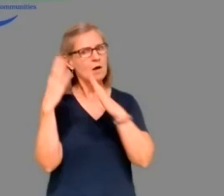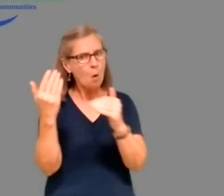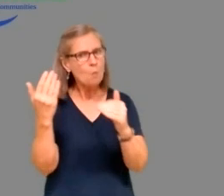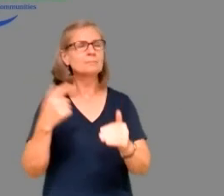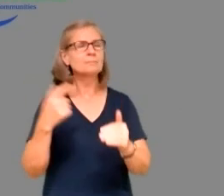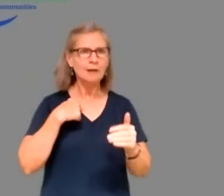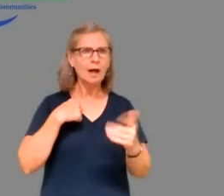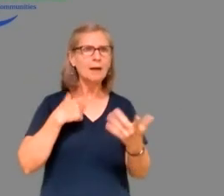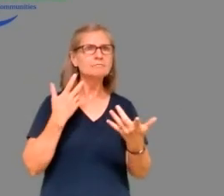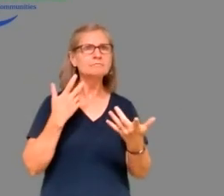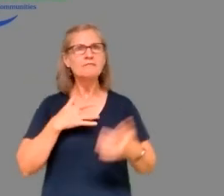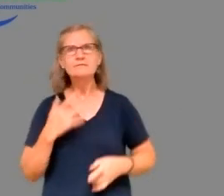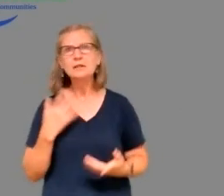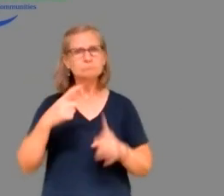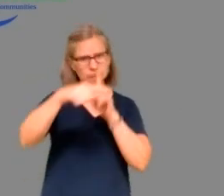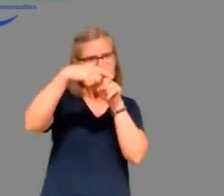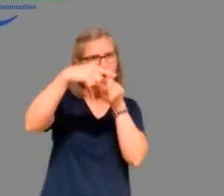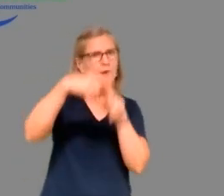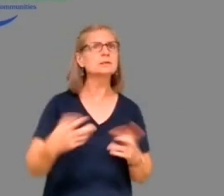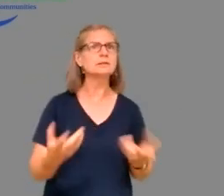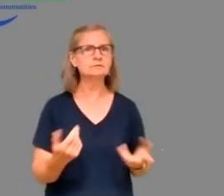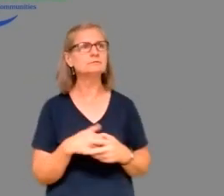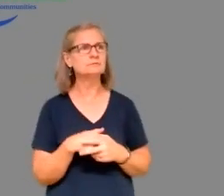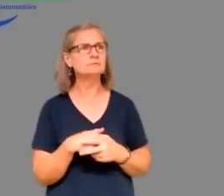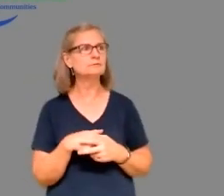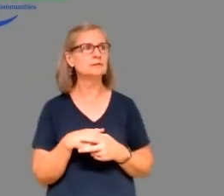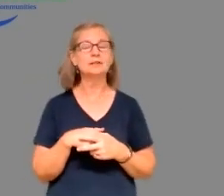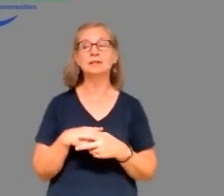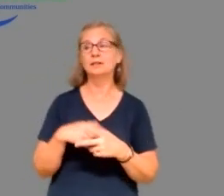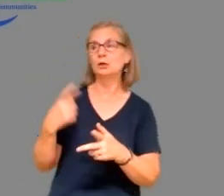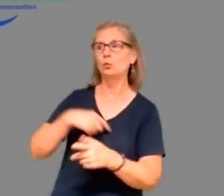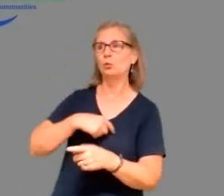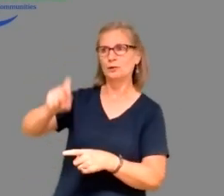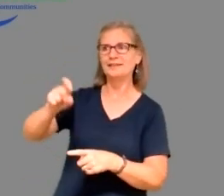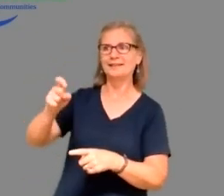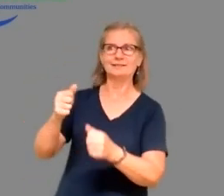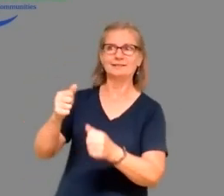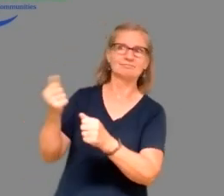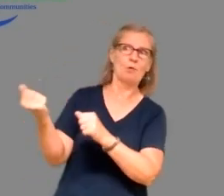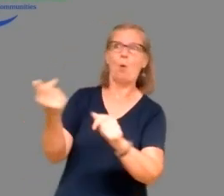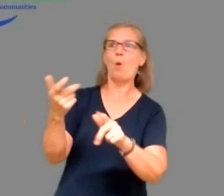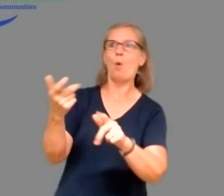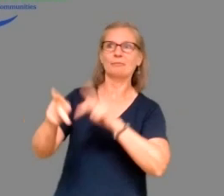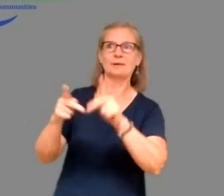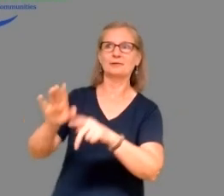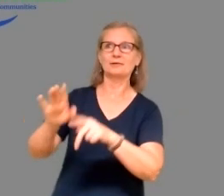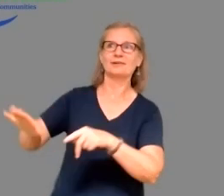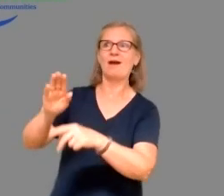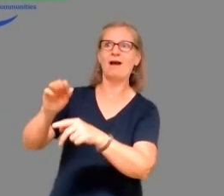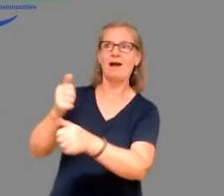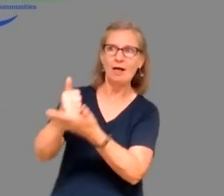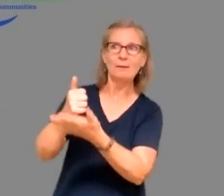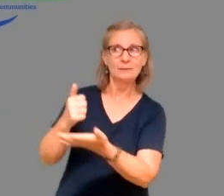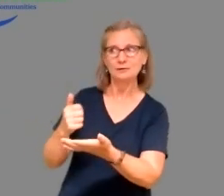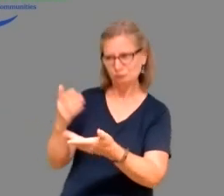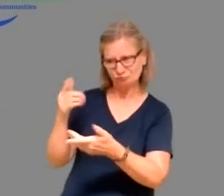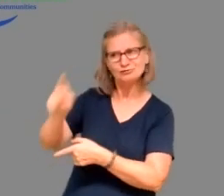together. Right now. I'm not going to pay that kind of money for copyright infringement.